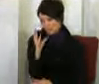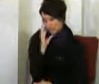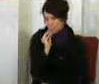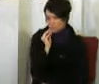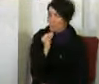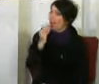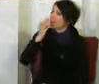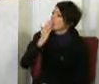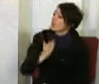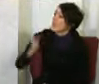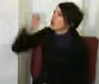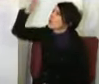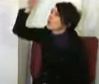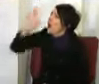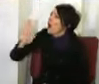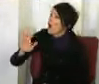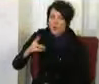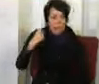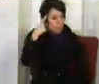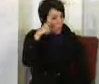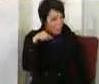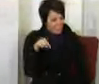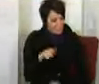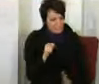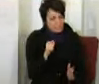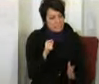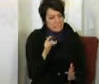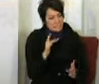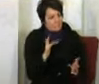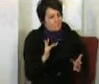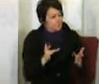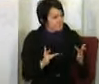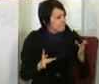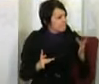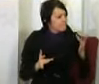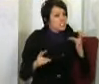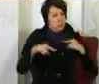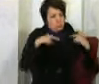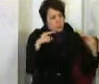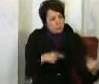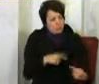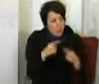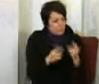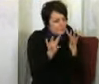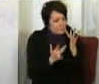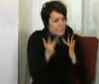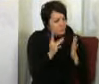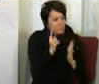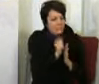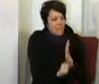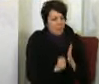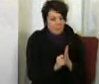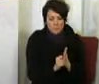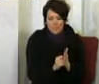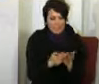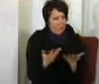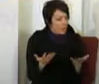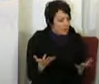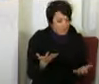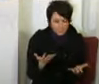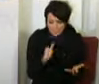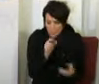Thank you, God, for these times in our lives when we wonder and we have to lean